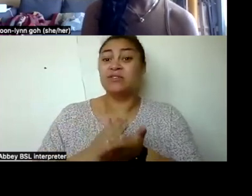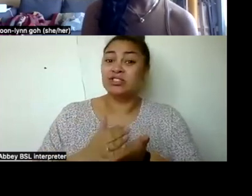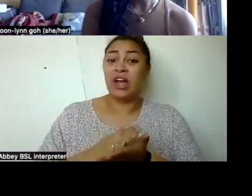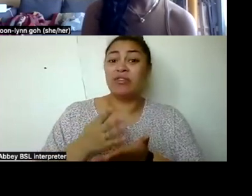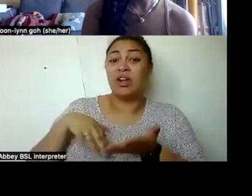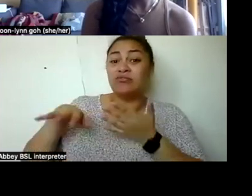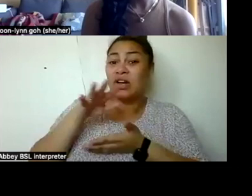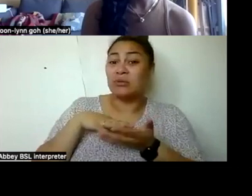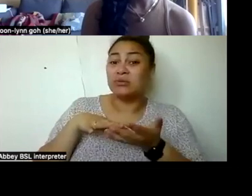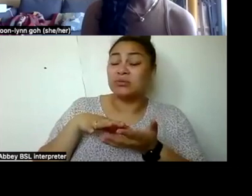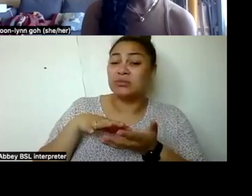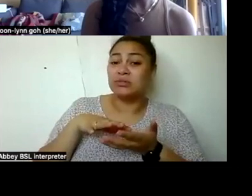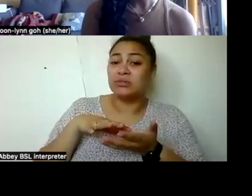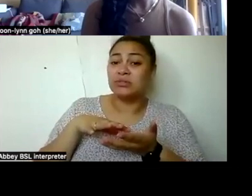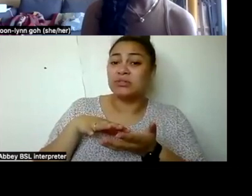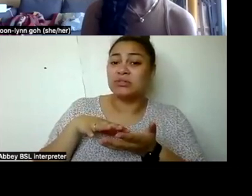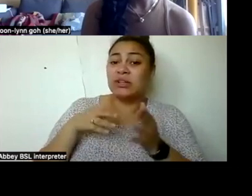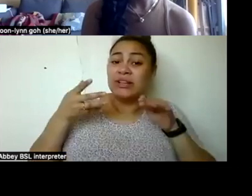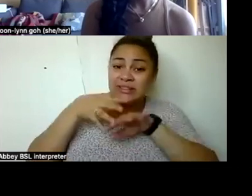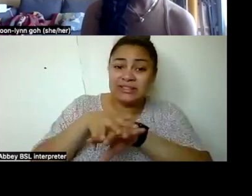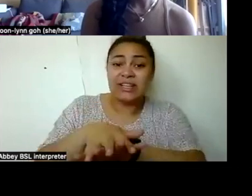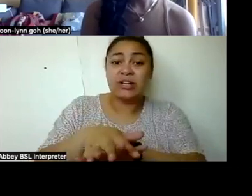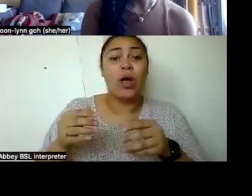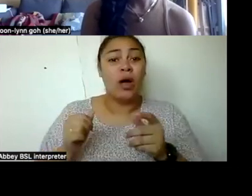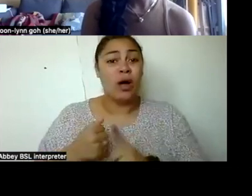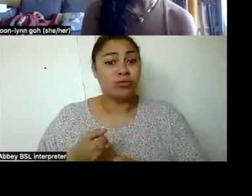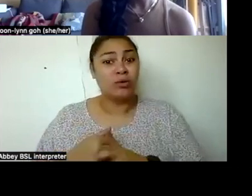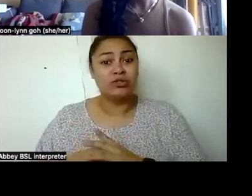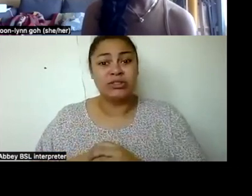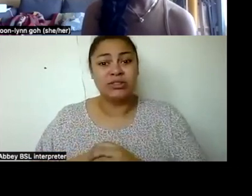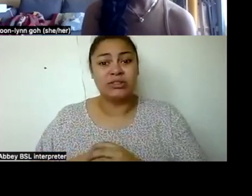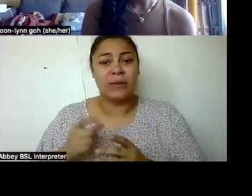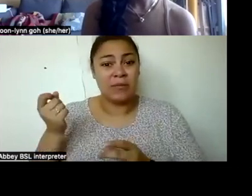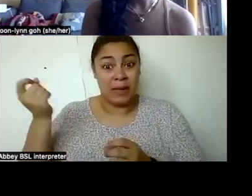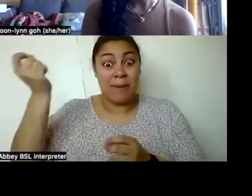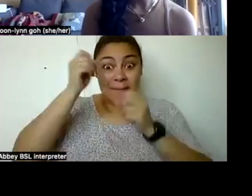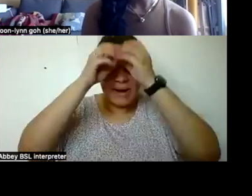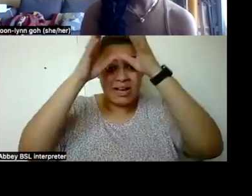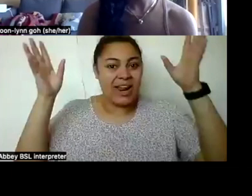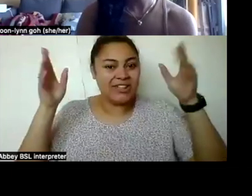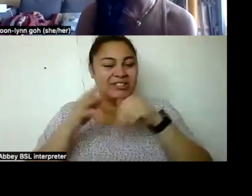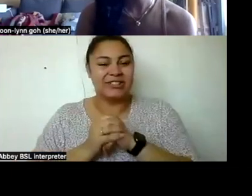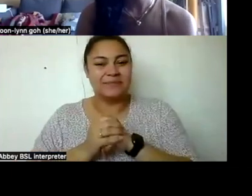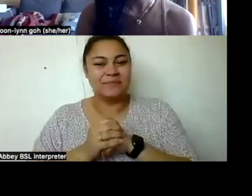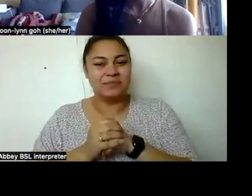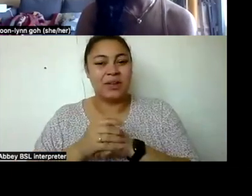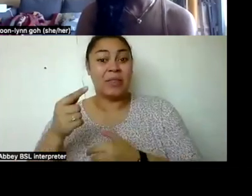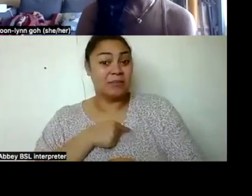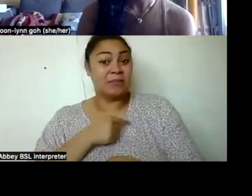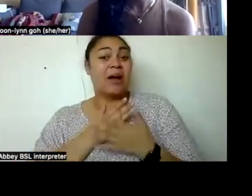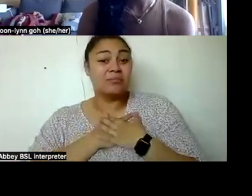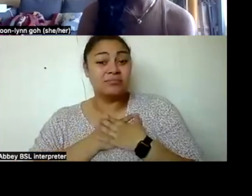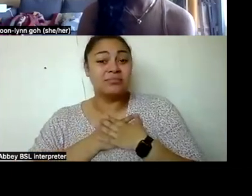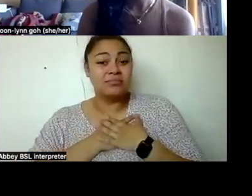around, around intersectional approaches have also really caught my imagination. I think that's really at the heart of